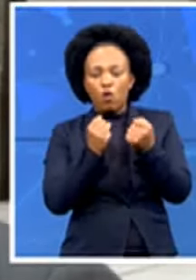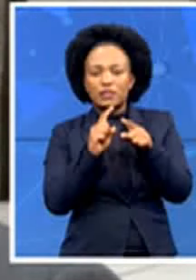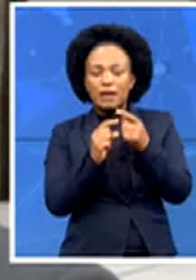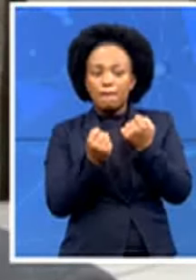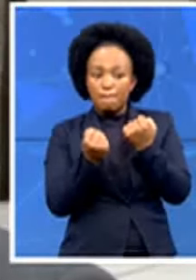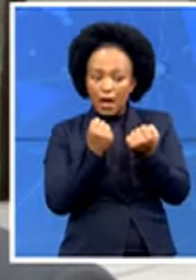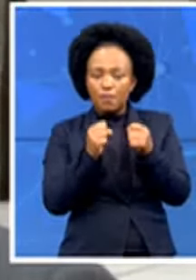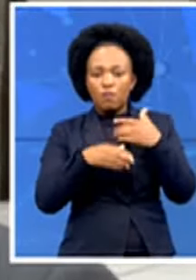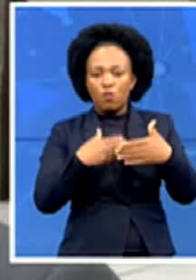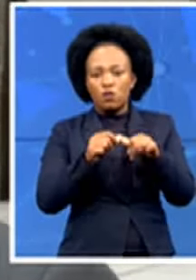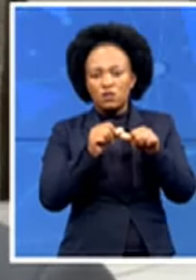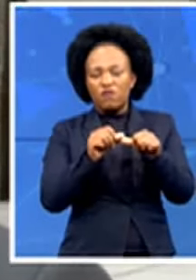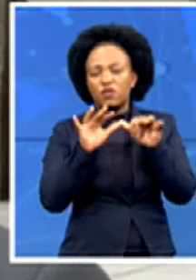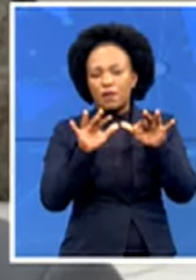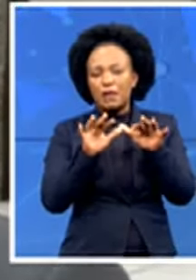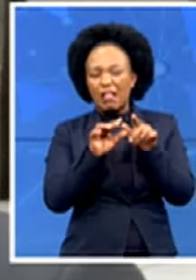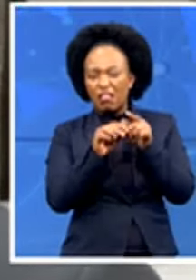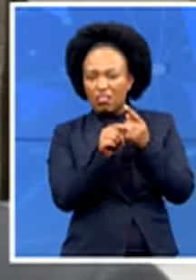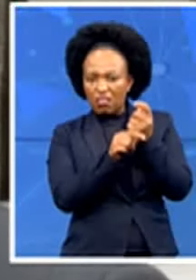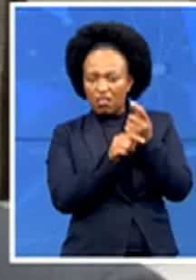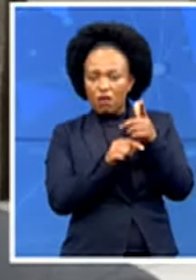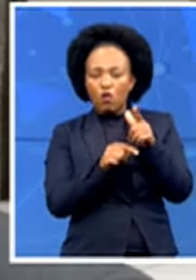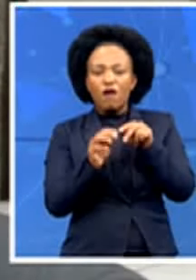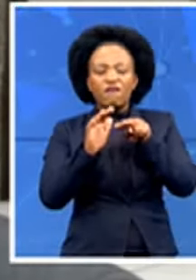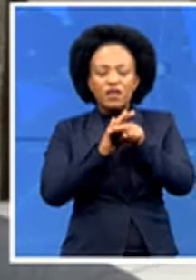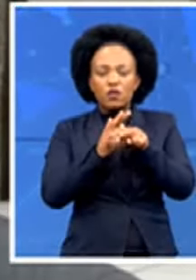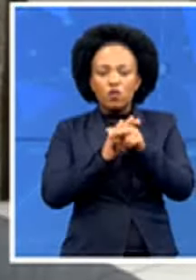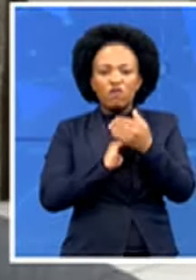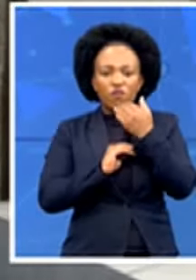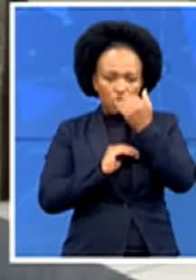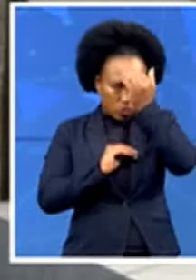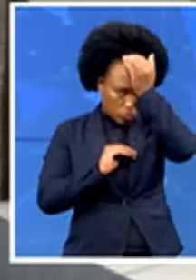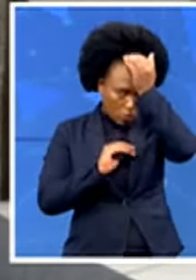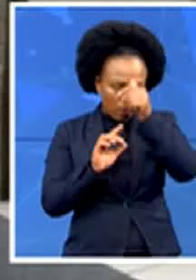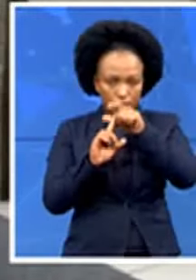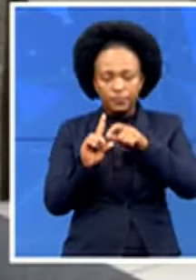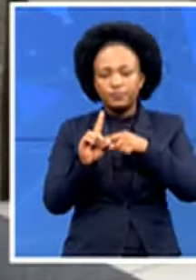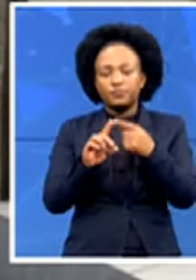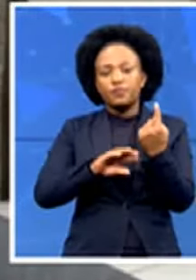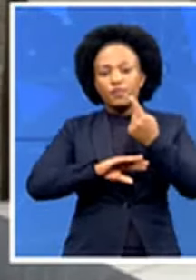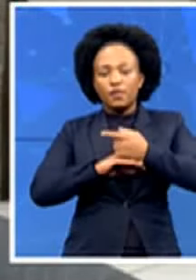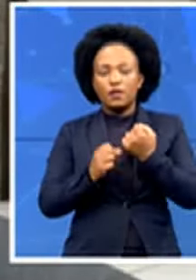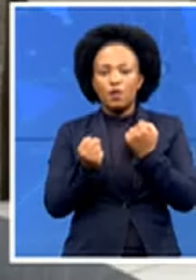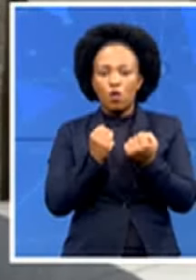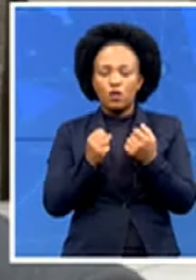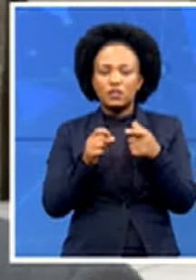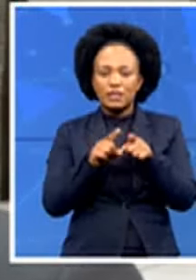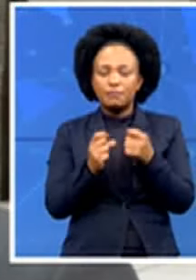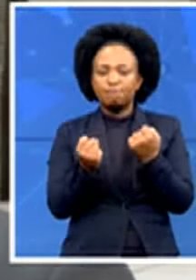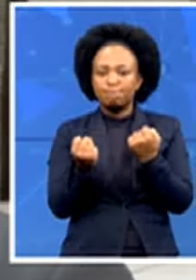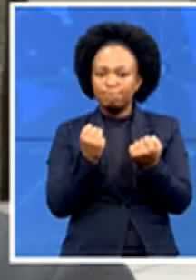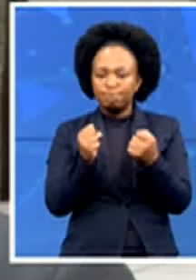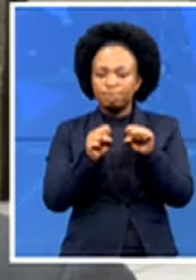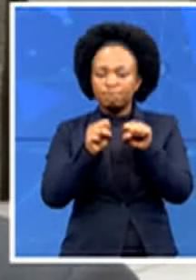The vigour with which Mr. Zuma is peddling his disdain of the court and the judicial process carries the further risk that he will inspire or